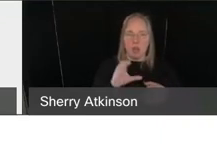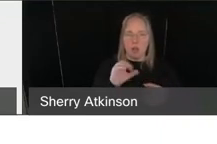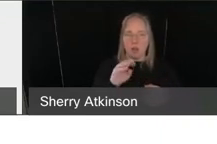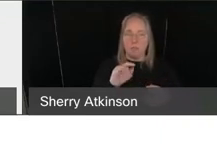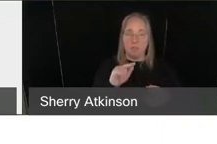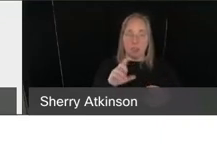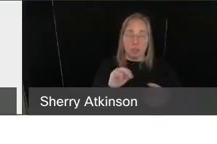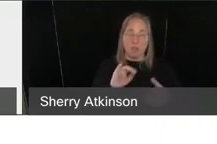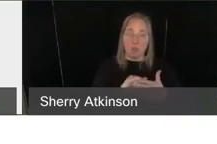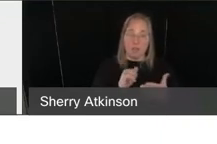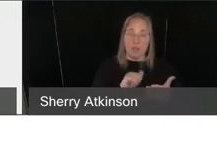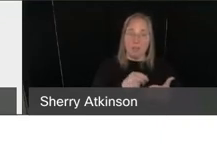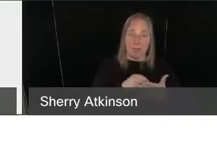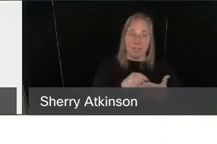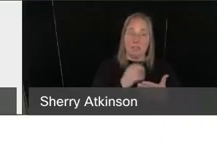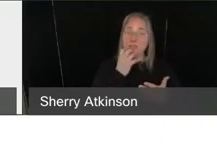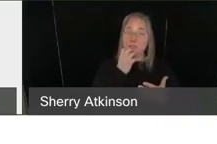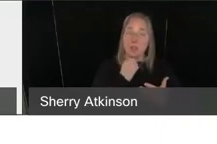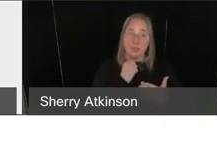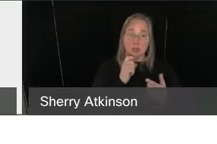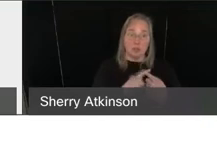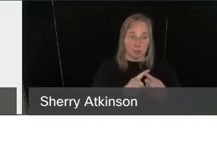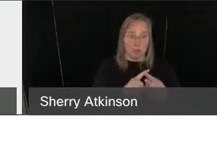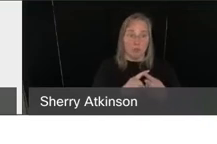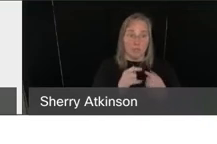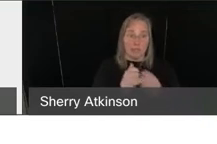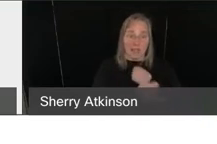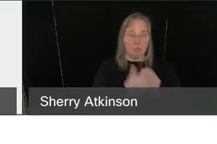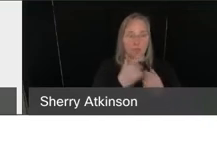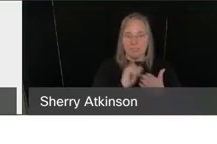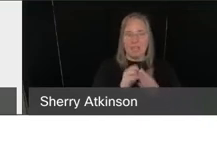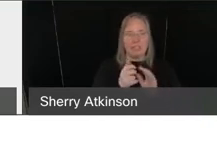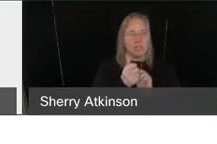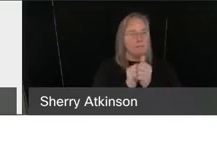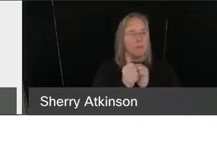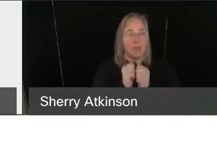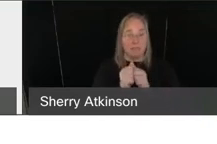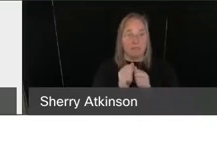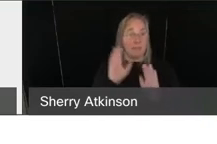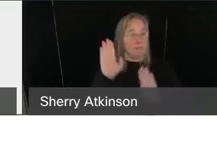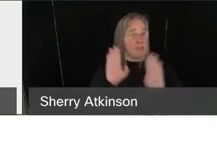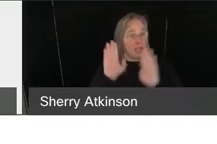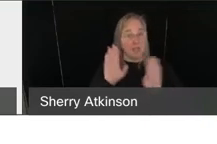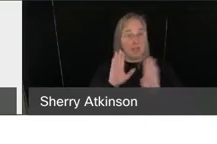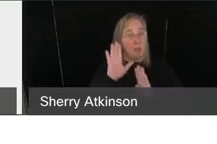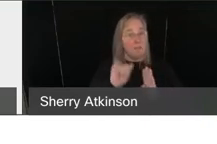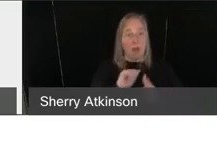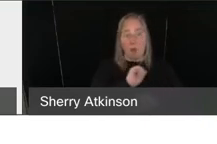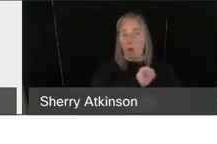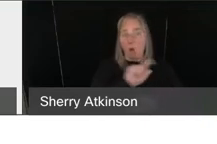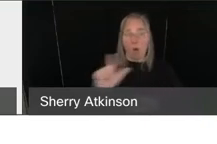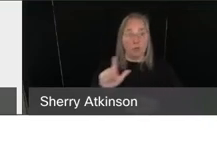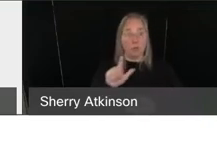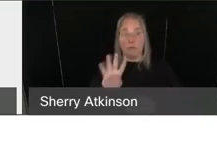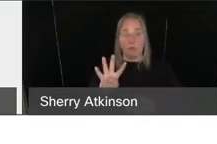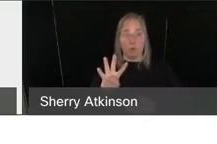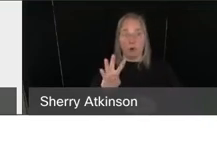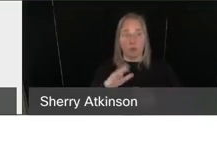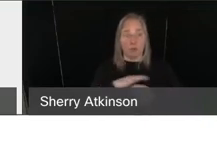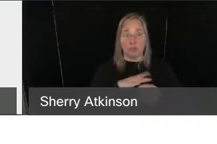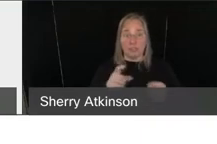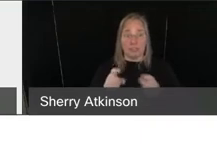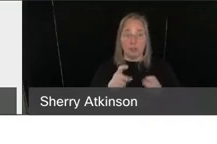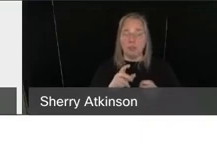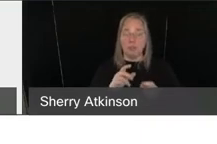precious to the county because they've been competitively bid by all 24 jurisdictions, and was awarded for this